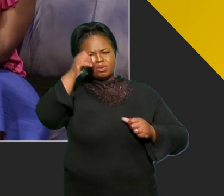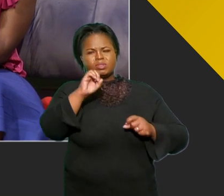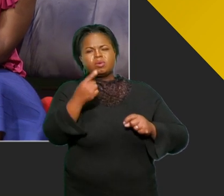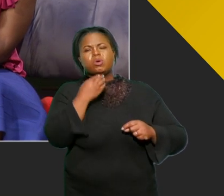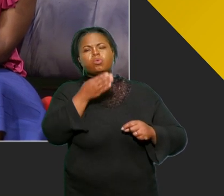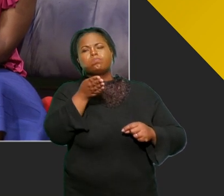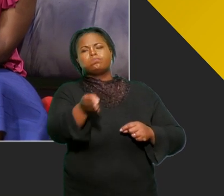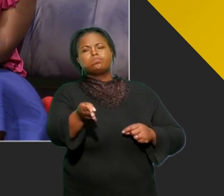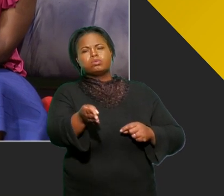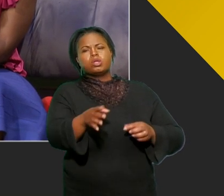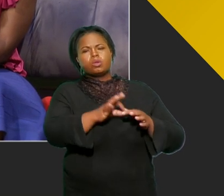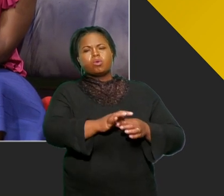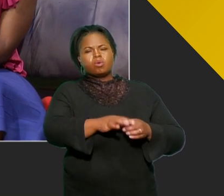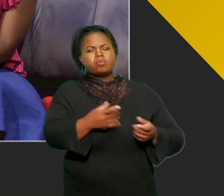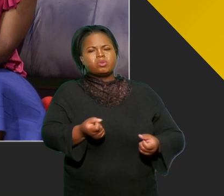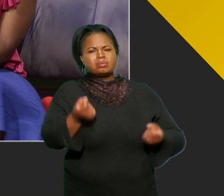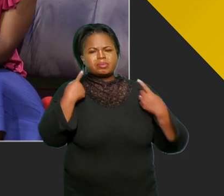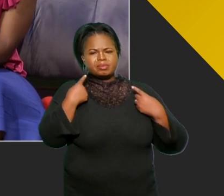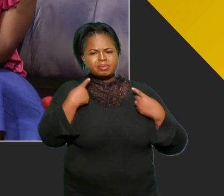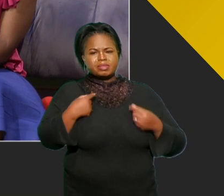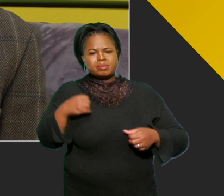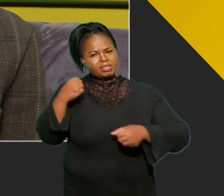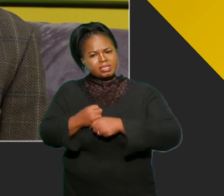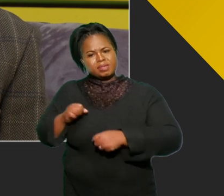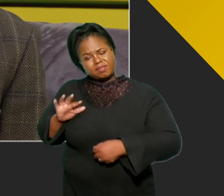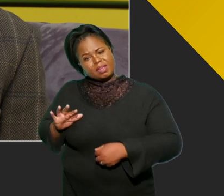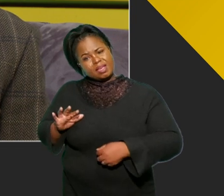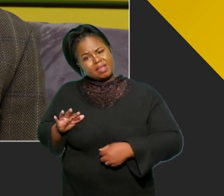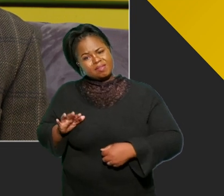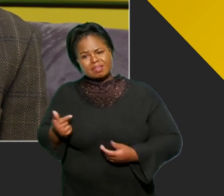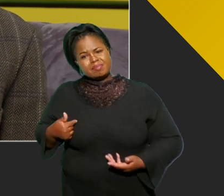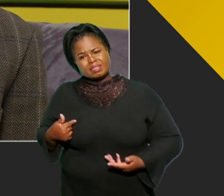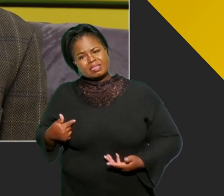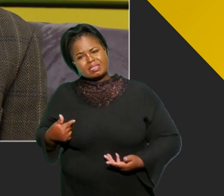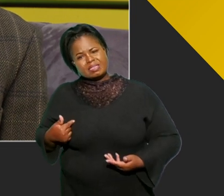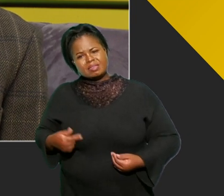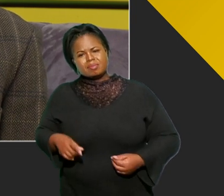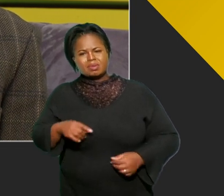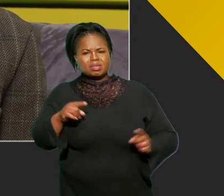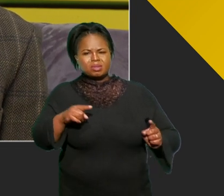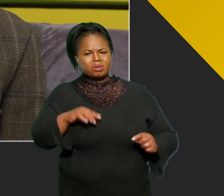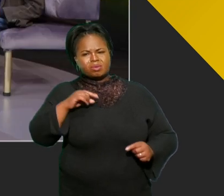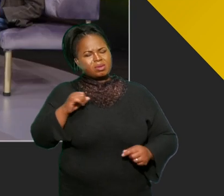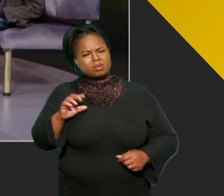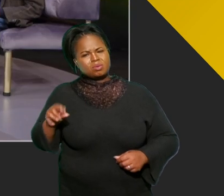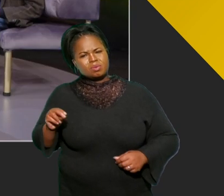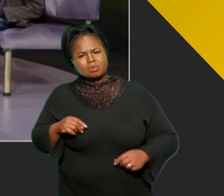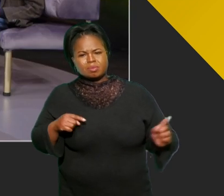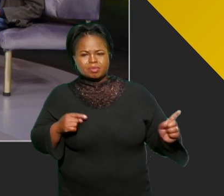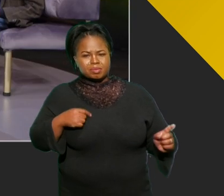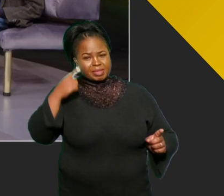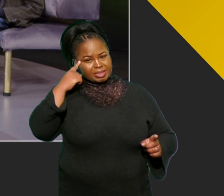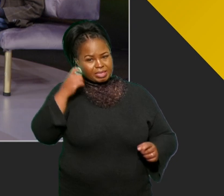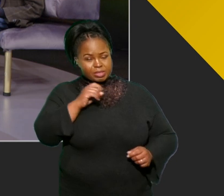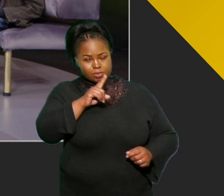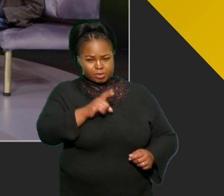ohlele ekhaya manje ozama ukunderstand ukuthi okay. Mina understand at 5 esikolweni. No, but angithi kule indaba. And I think Melody